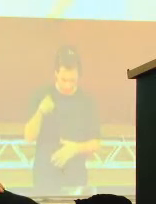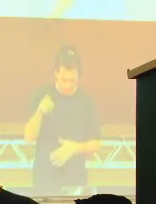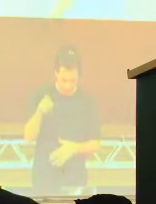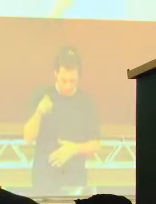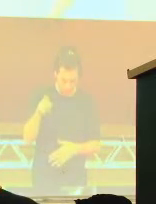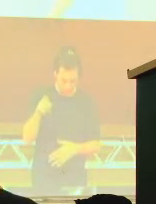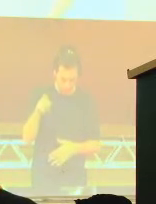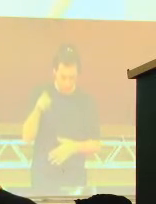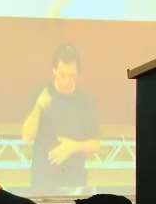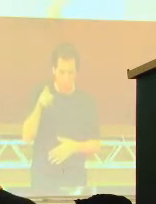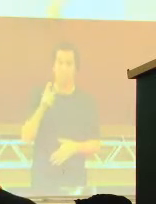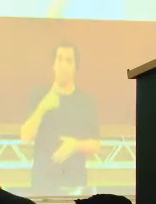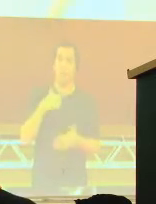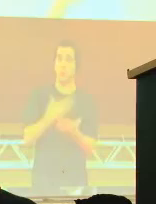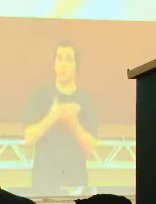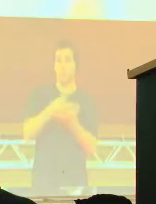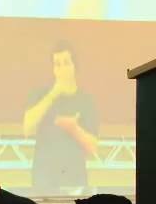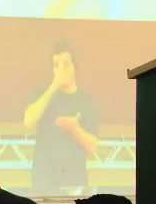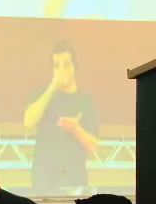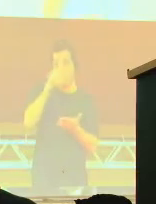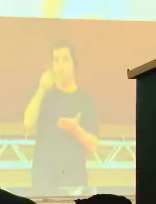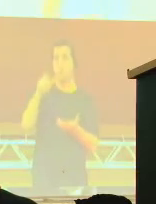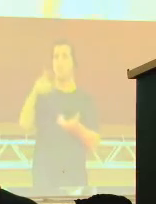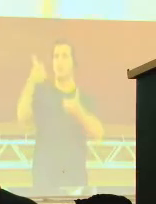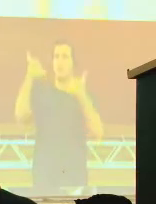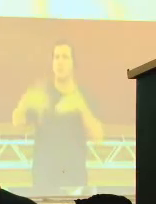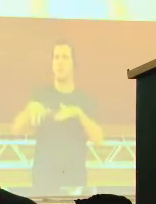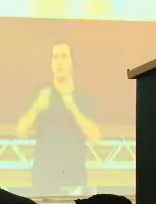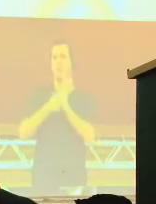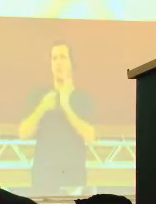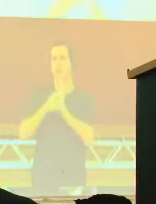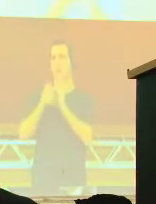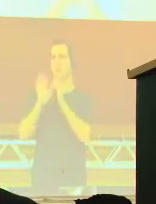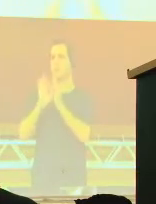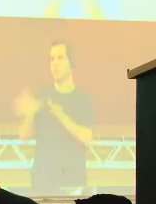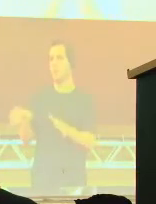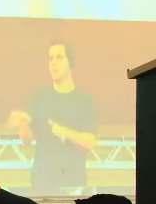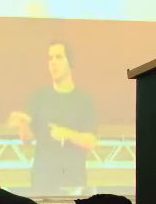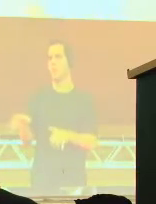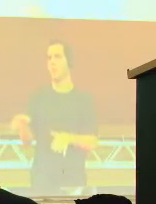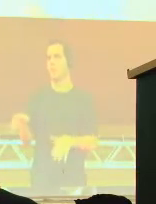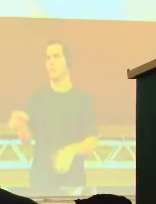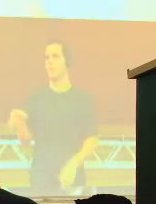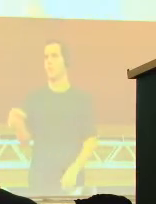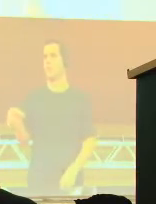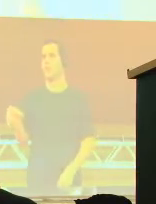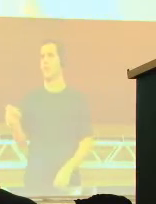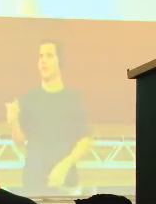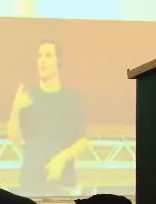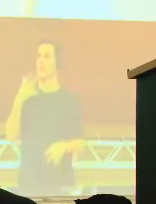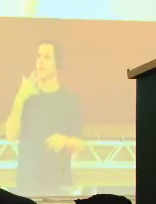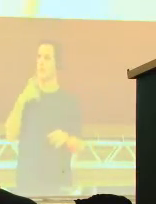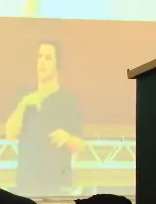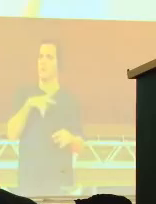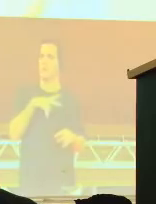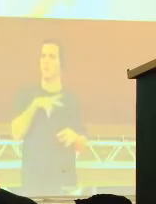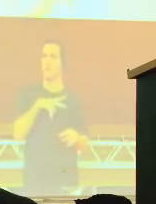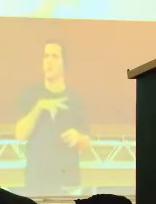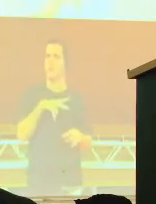talk a lot about private software. I want to... No, proprietary software. Yeah, proprietary. Private